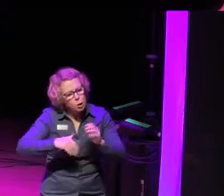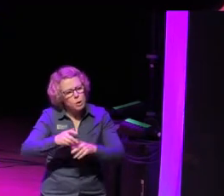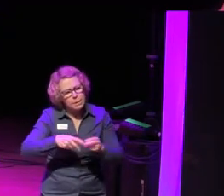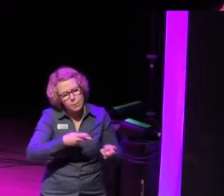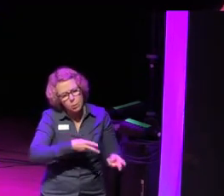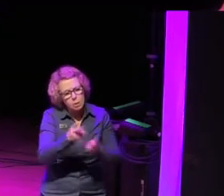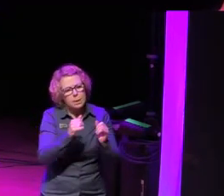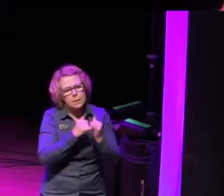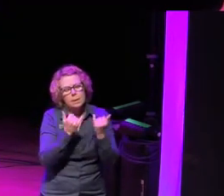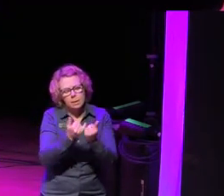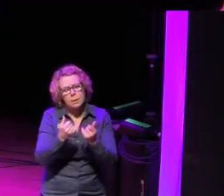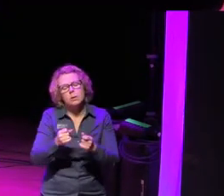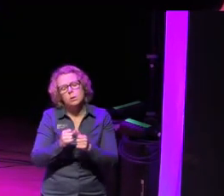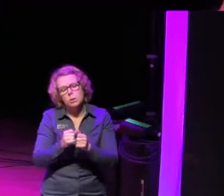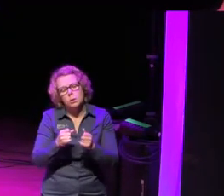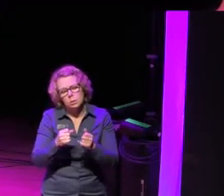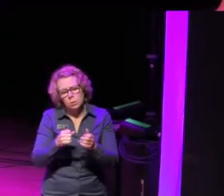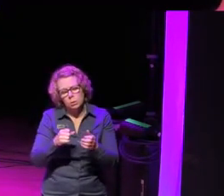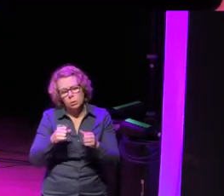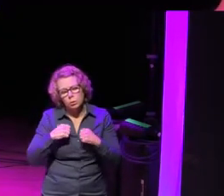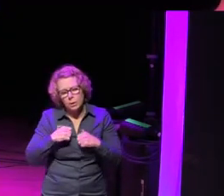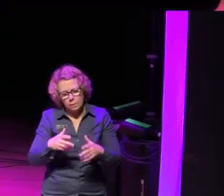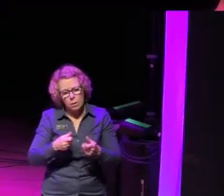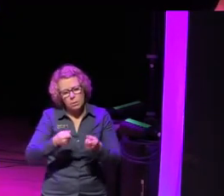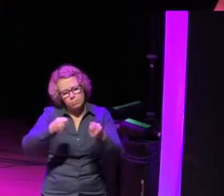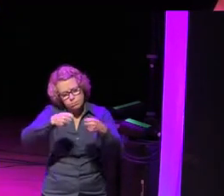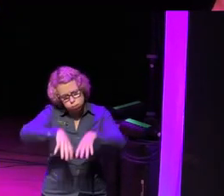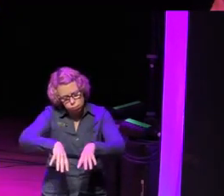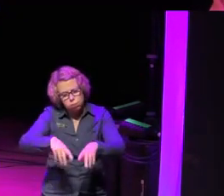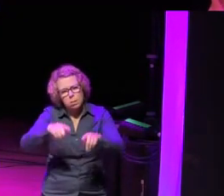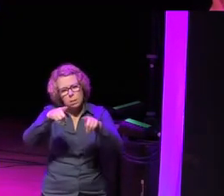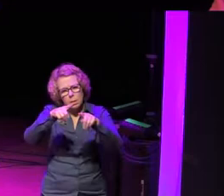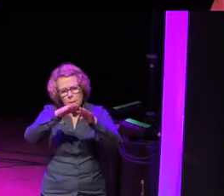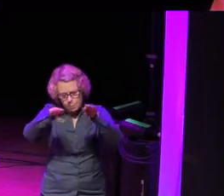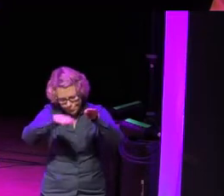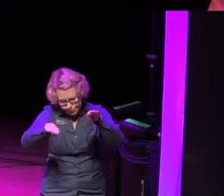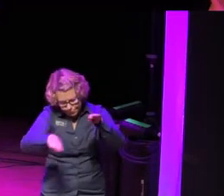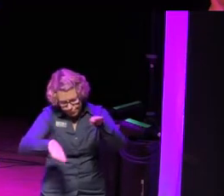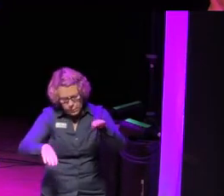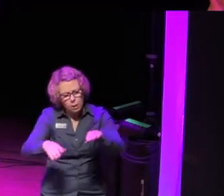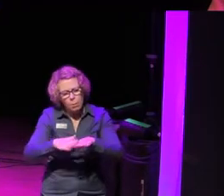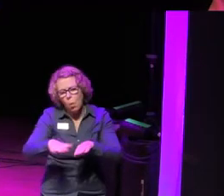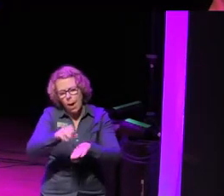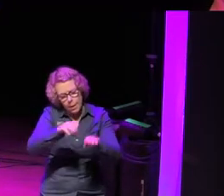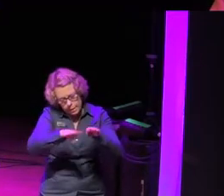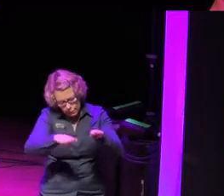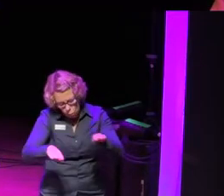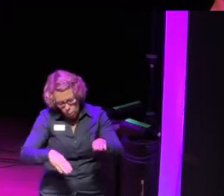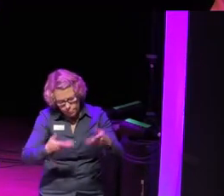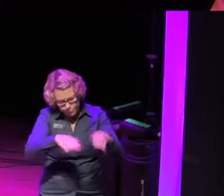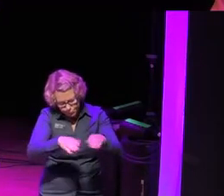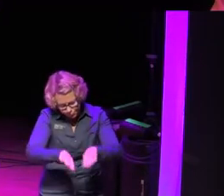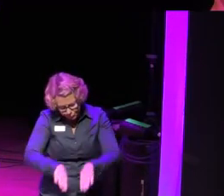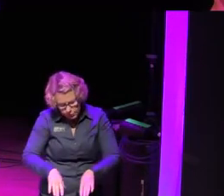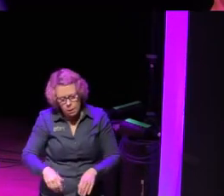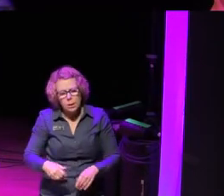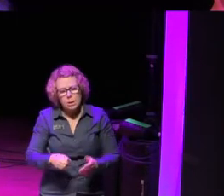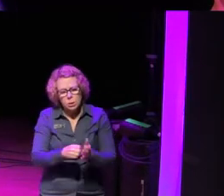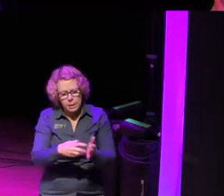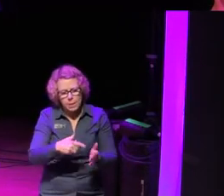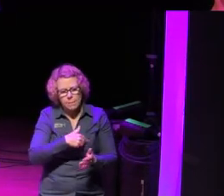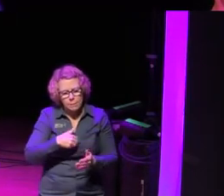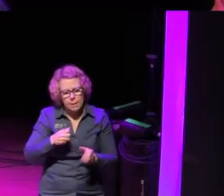then of course it will fail at the top, and it will fail at all other levels. So that's why we have to try to